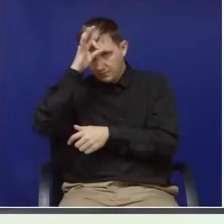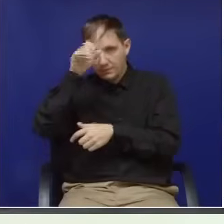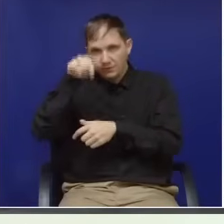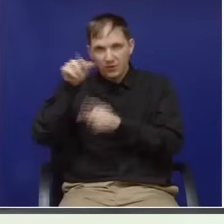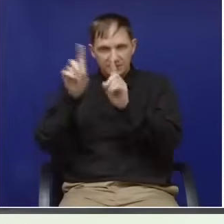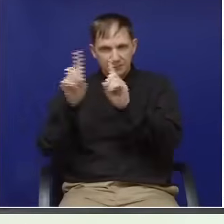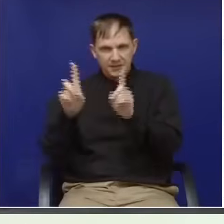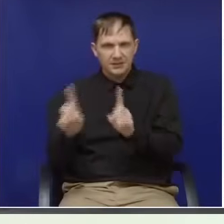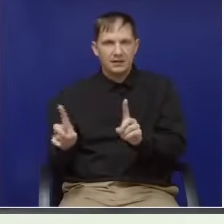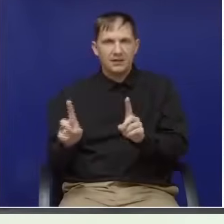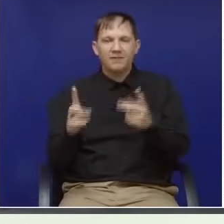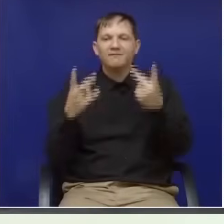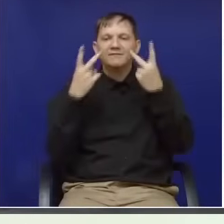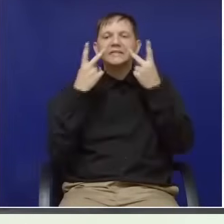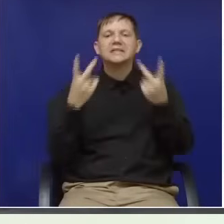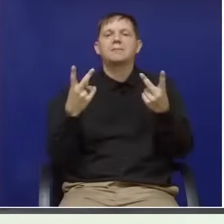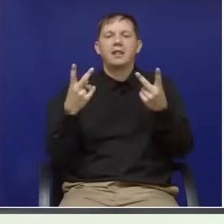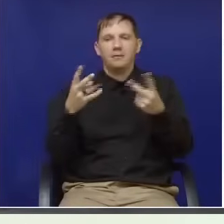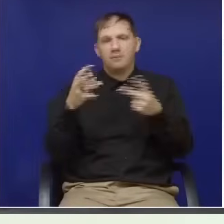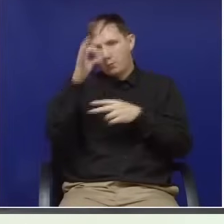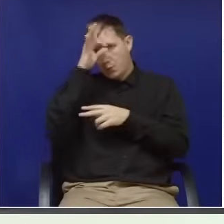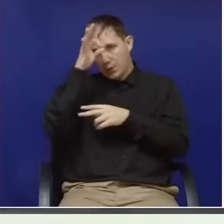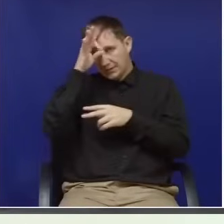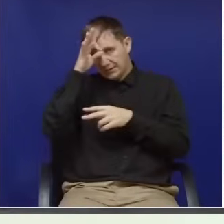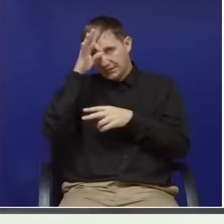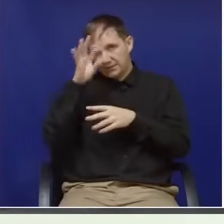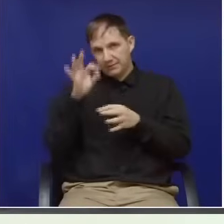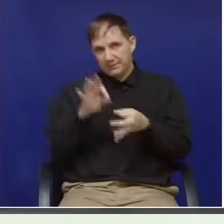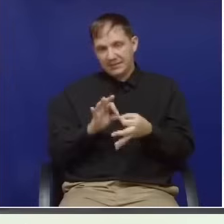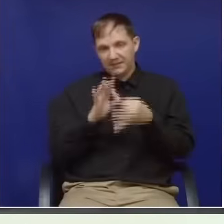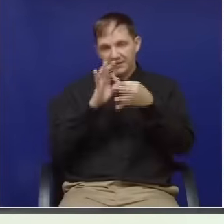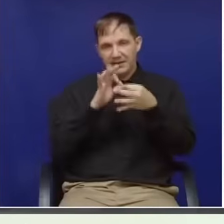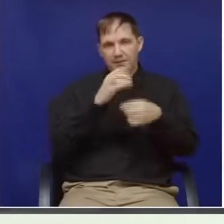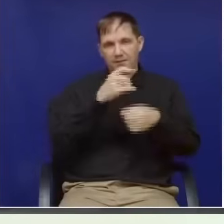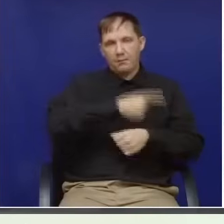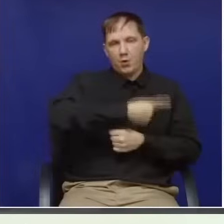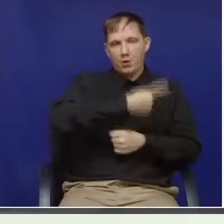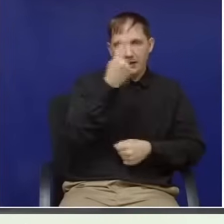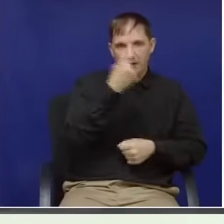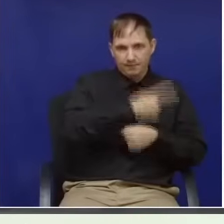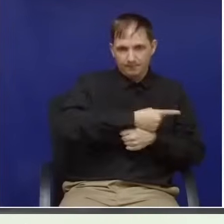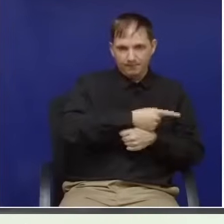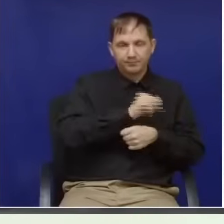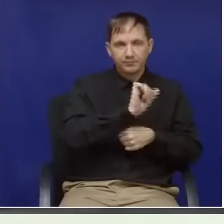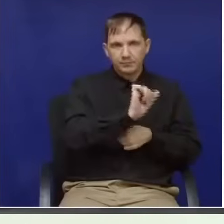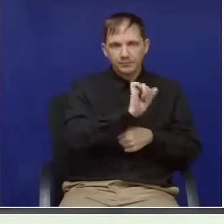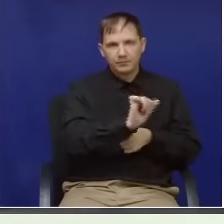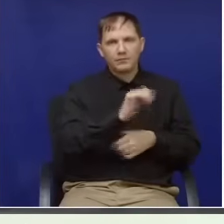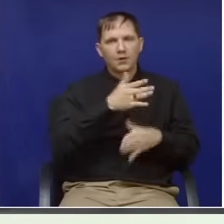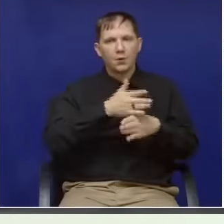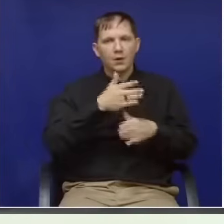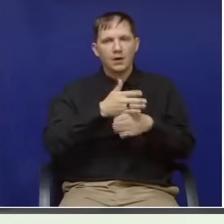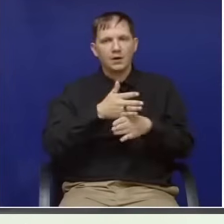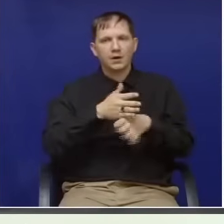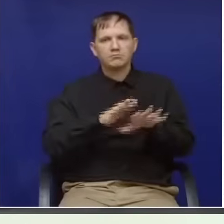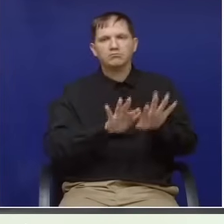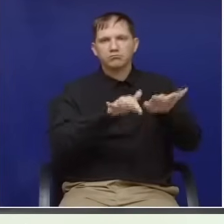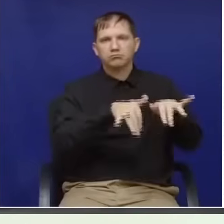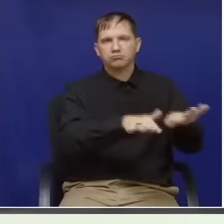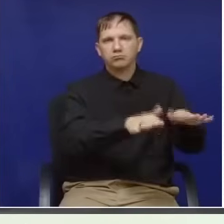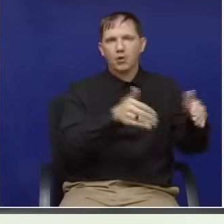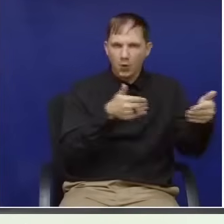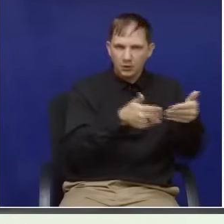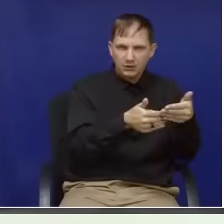Policing Capability, specifically the border policing capability, operate within the coastal and maritime